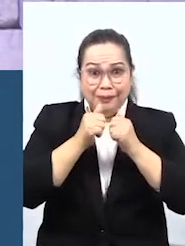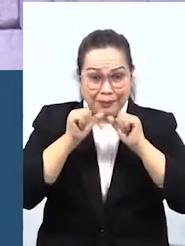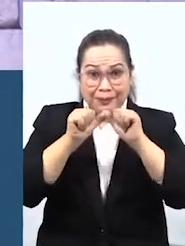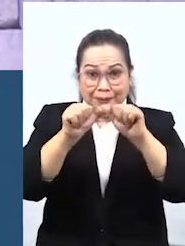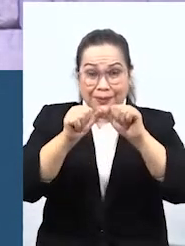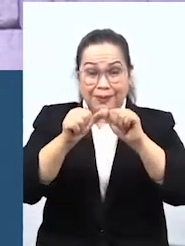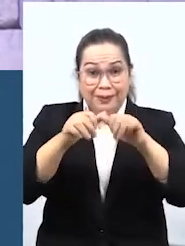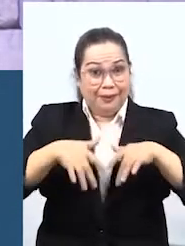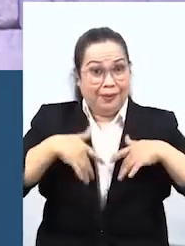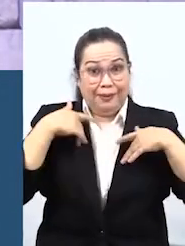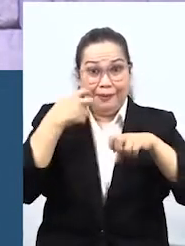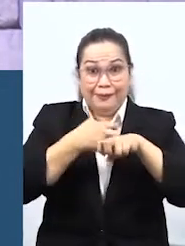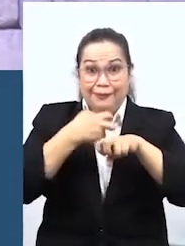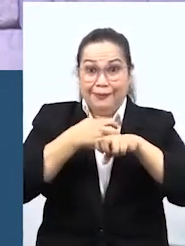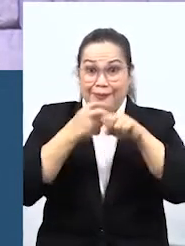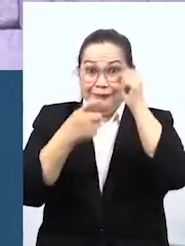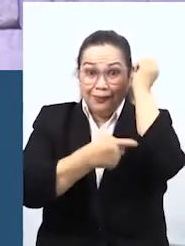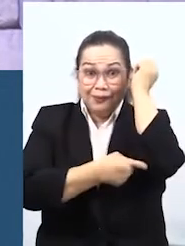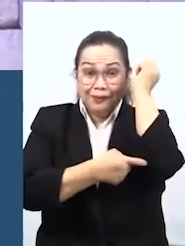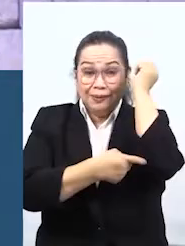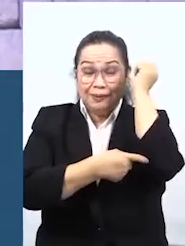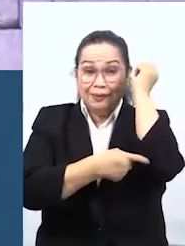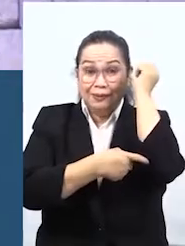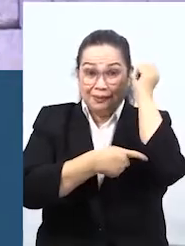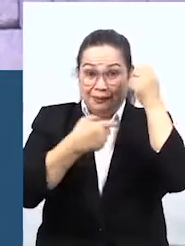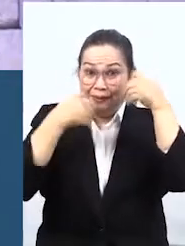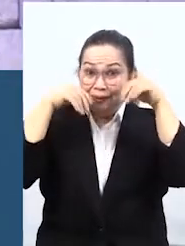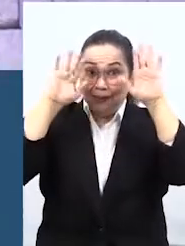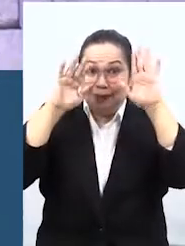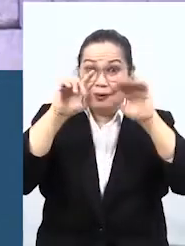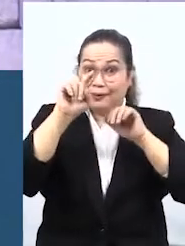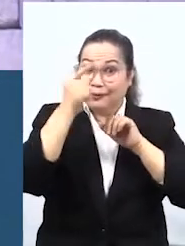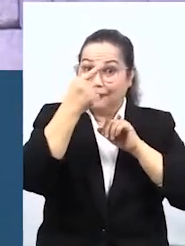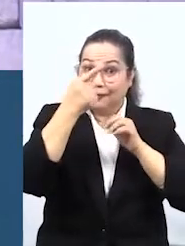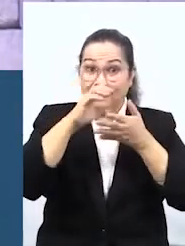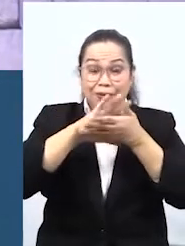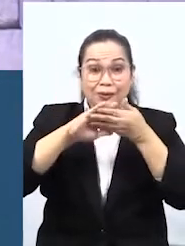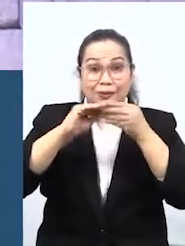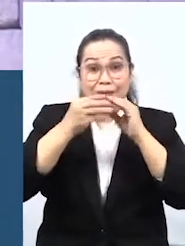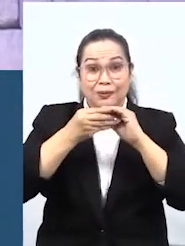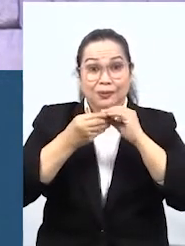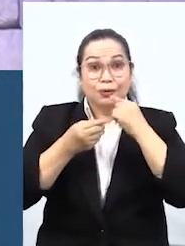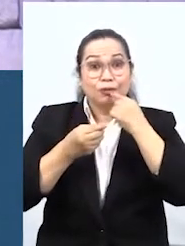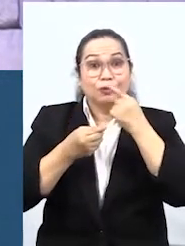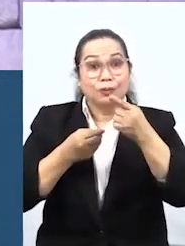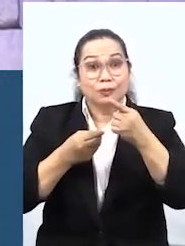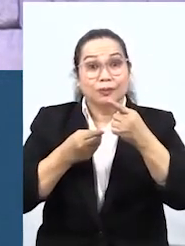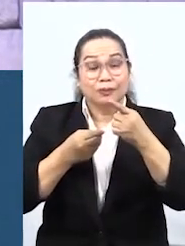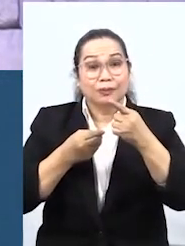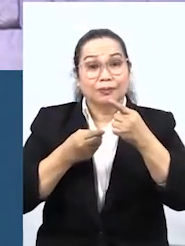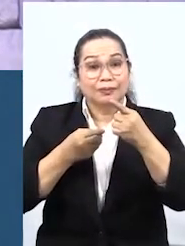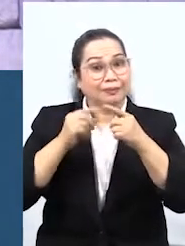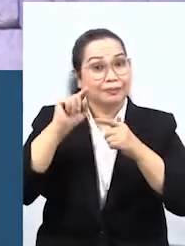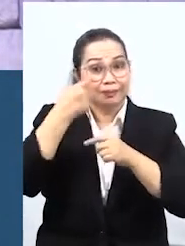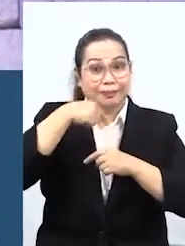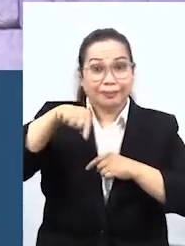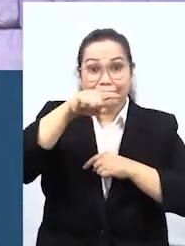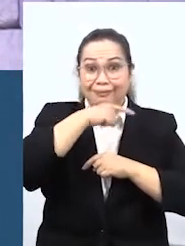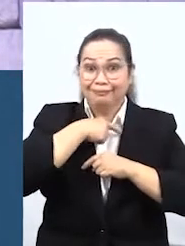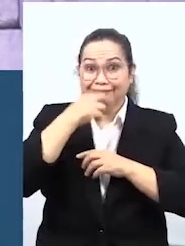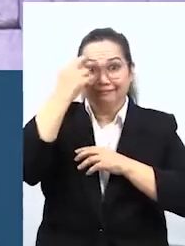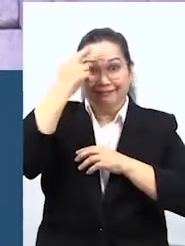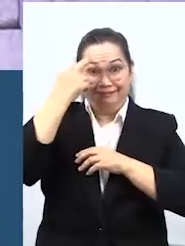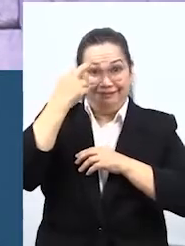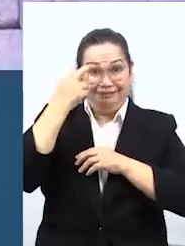hard when we are tempted to give up the first insight of the story is for us to realize that